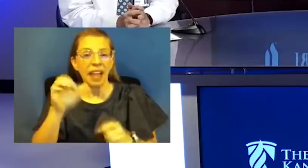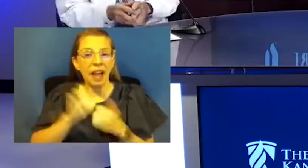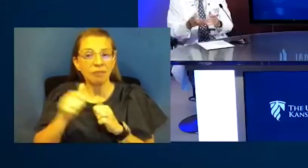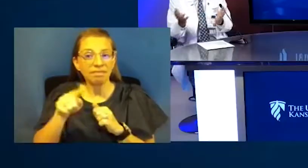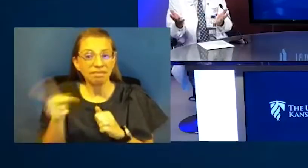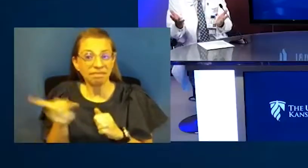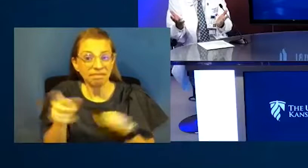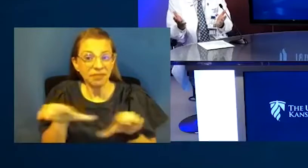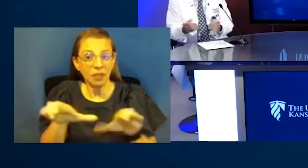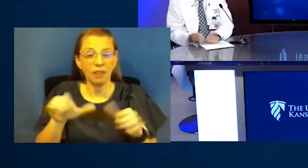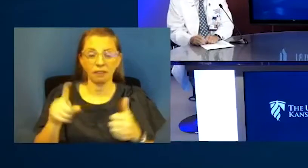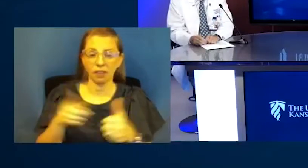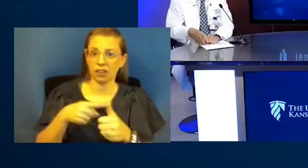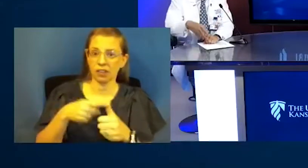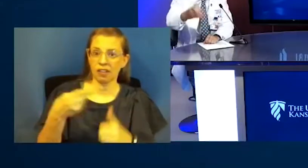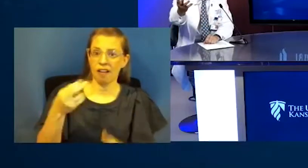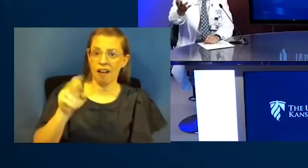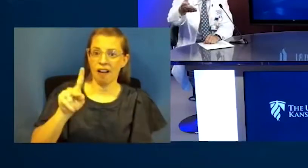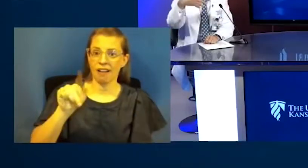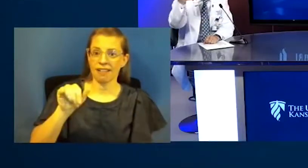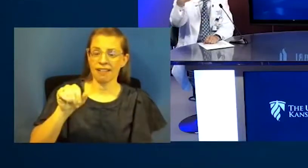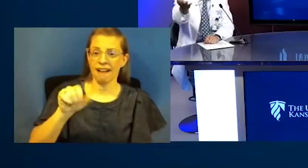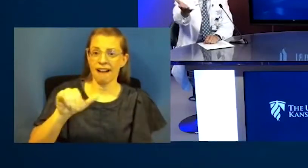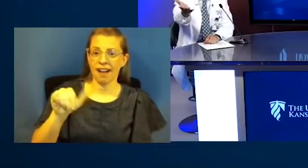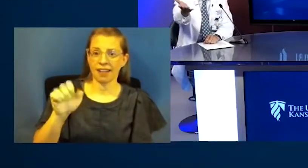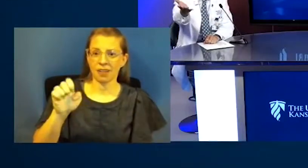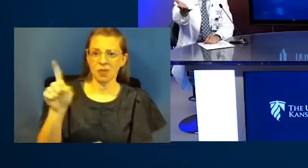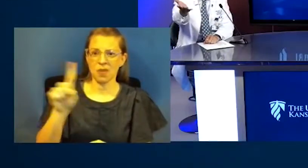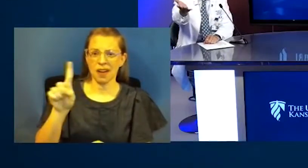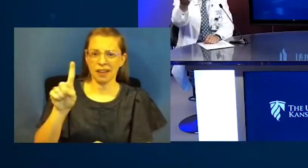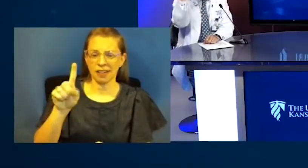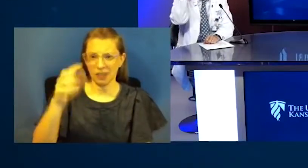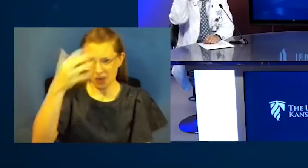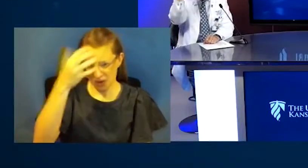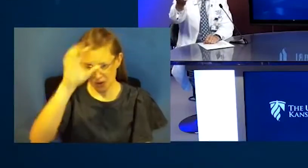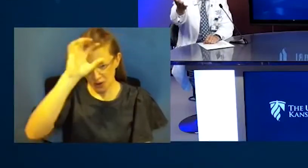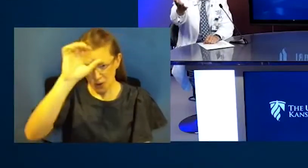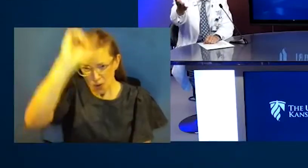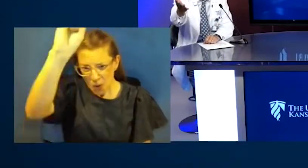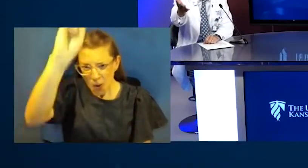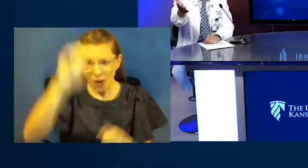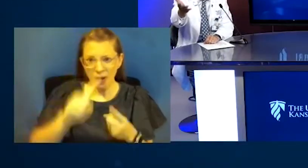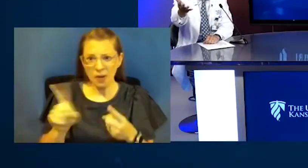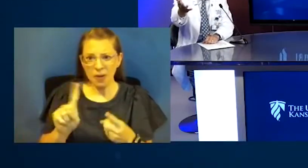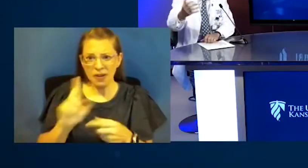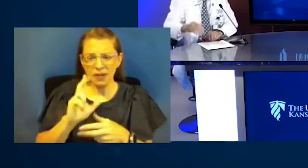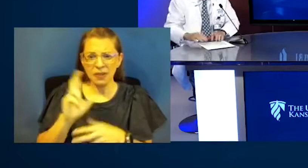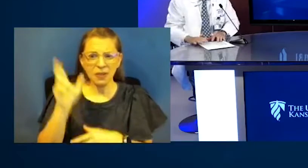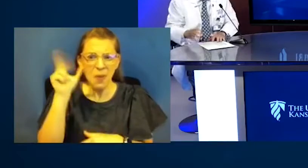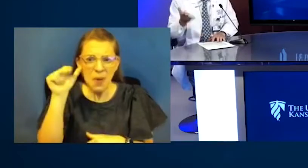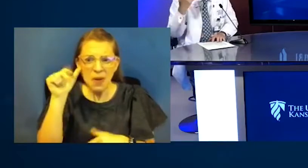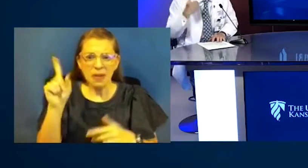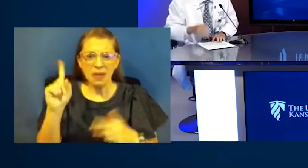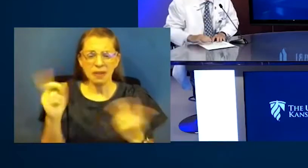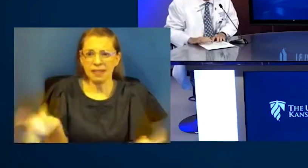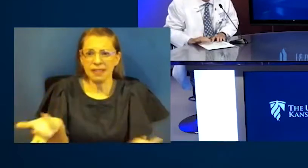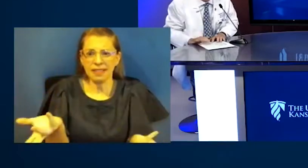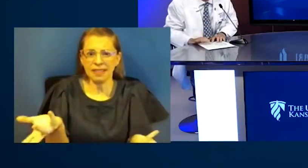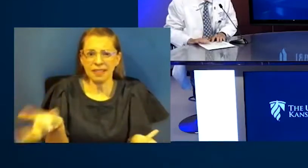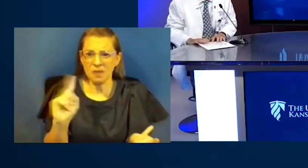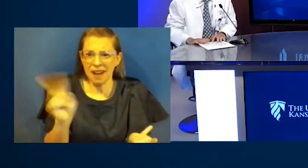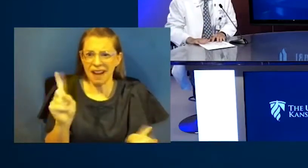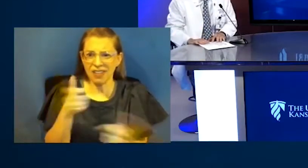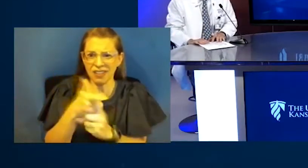Hawkeye, where's the unicorn? Where's the cow? Where's the horsey behind you? I where are you? You're on a different